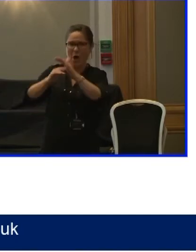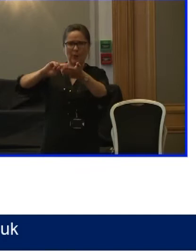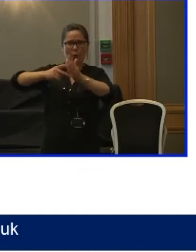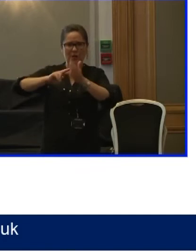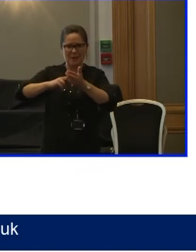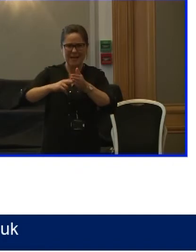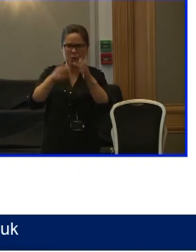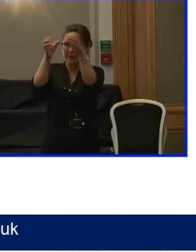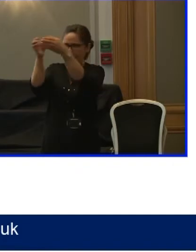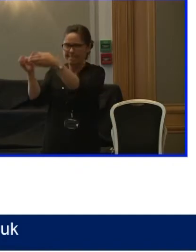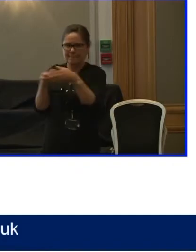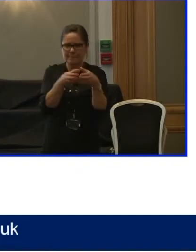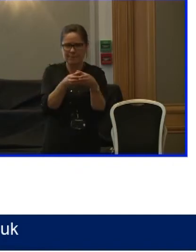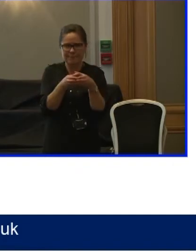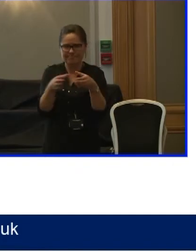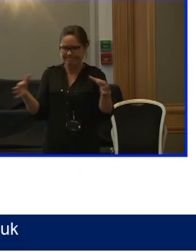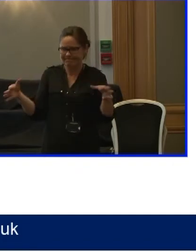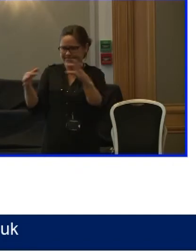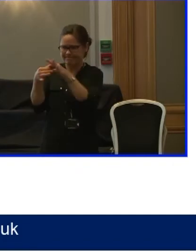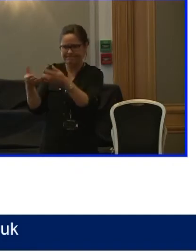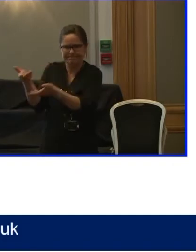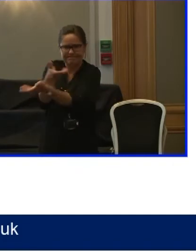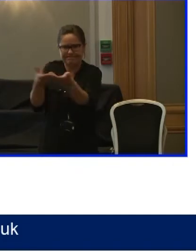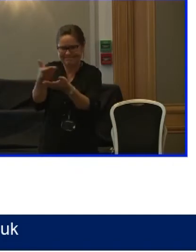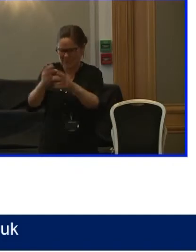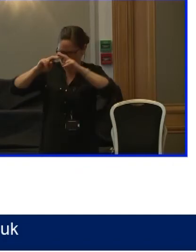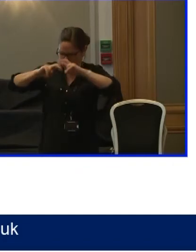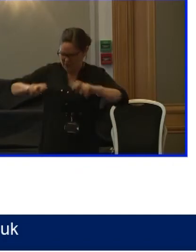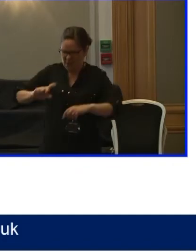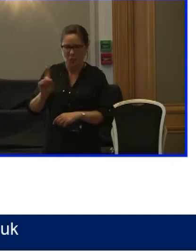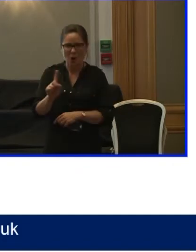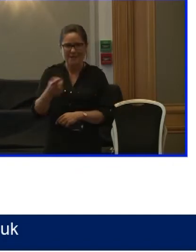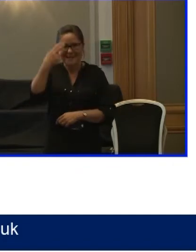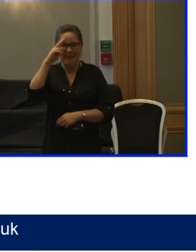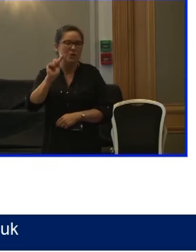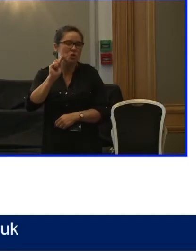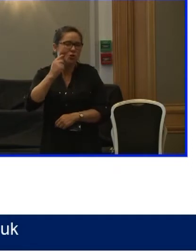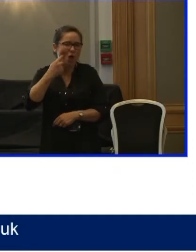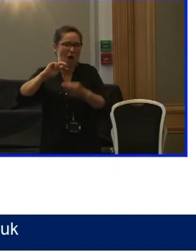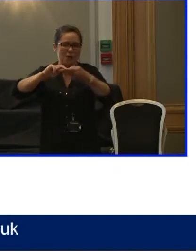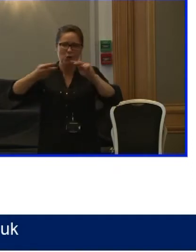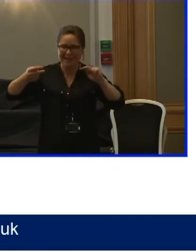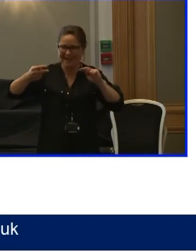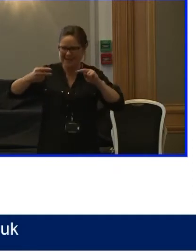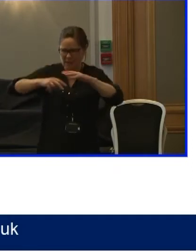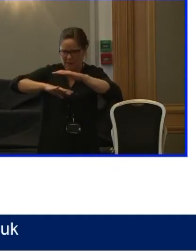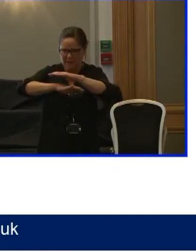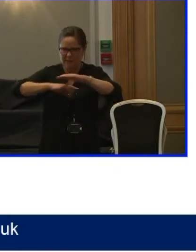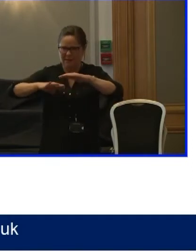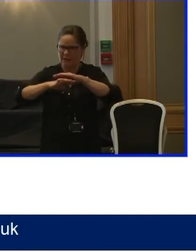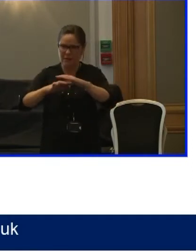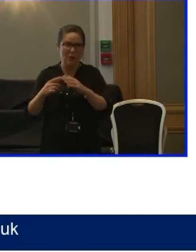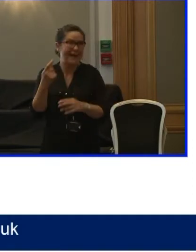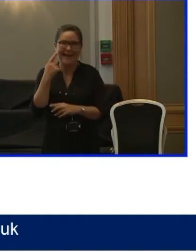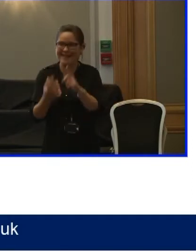to find, well, what I call shy genes. They don't immediately present themselves, and new gene defects that can cause this group of